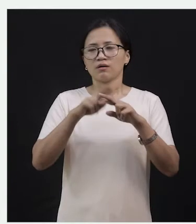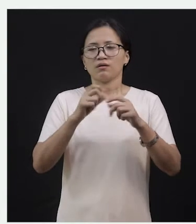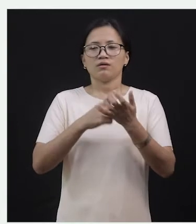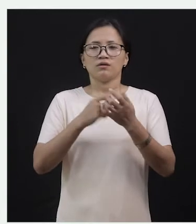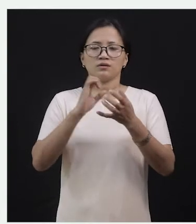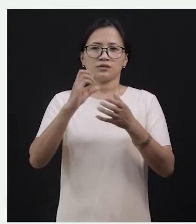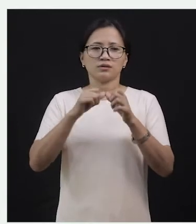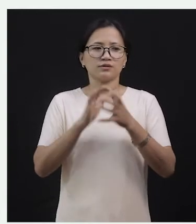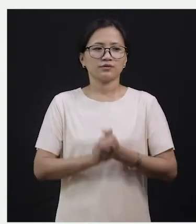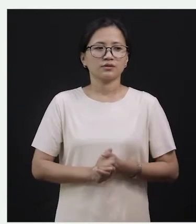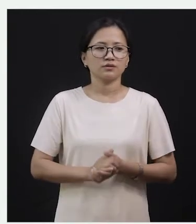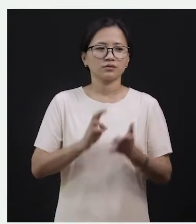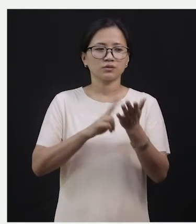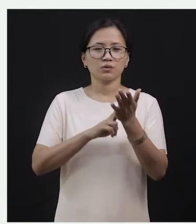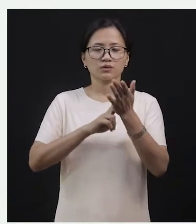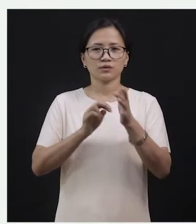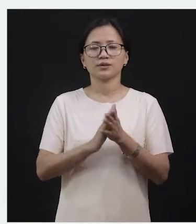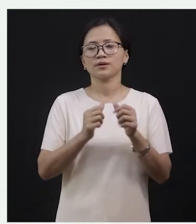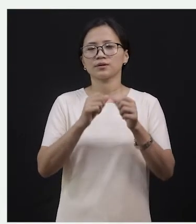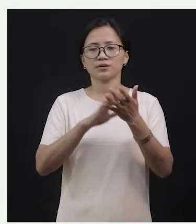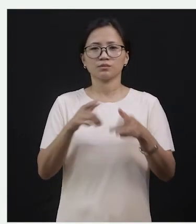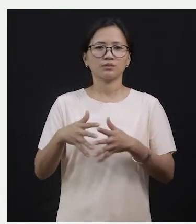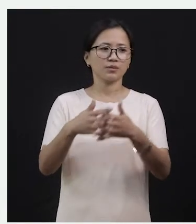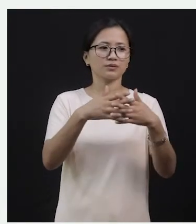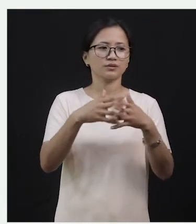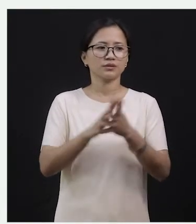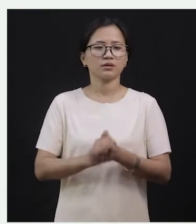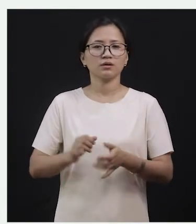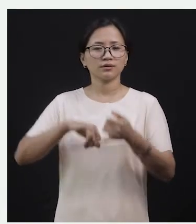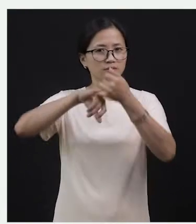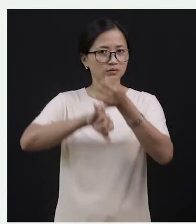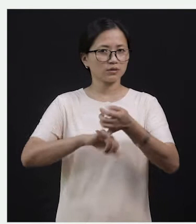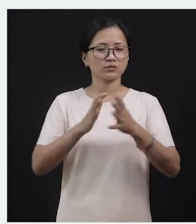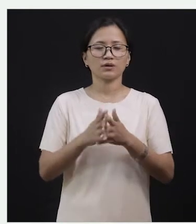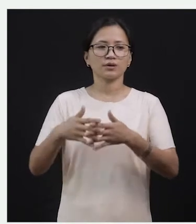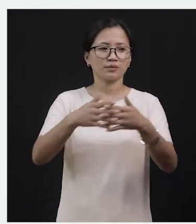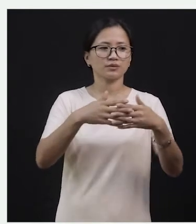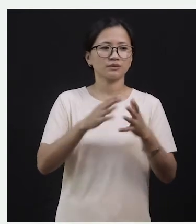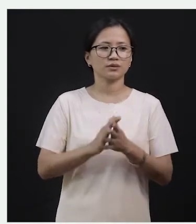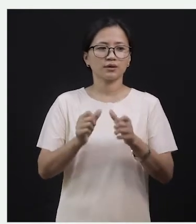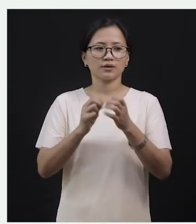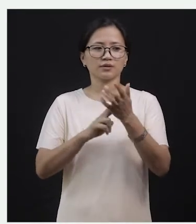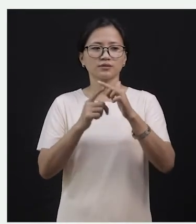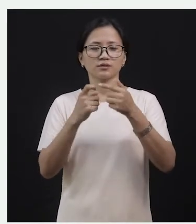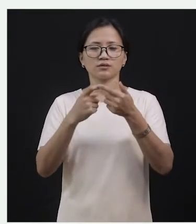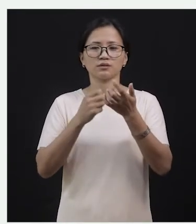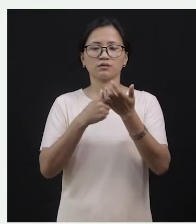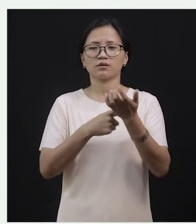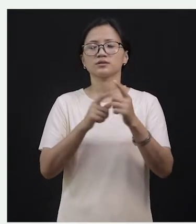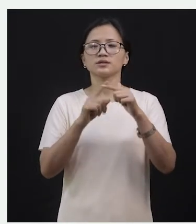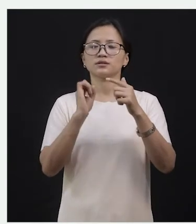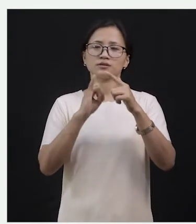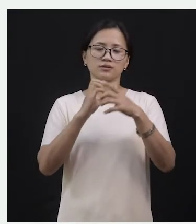South America, Antarctica, Europe, and Australia. So according to the number, you can see that